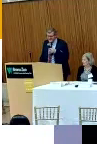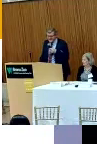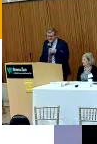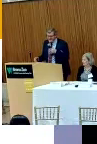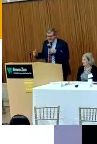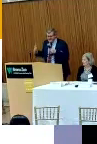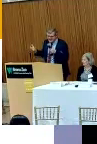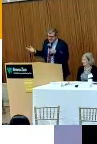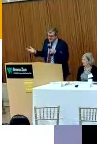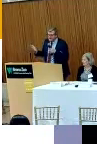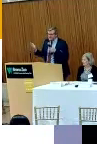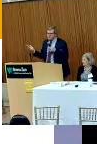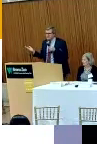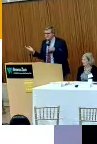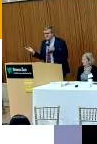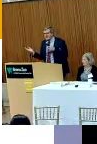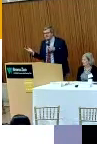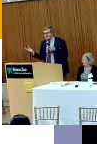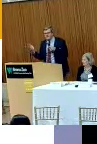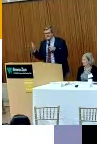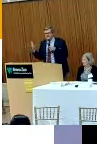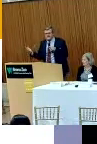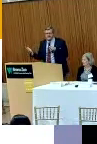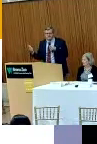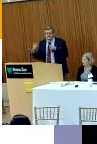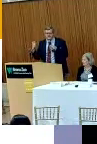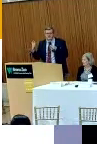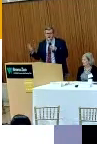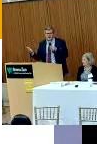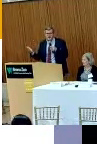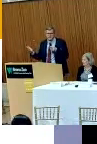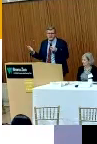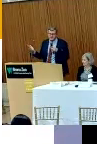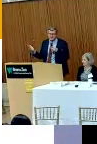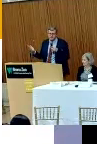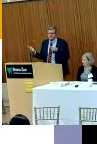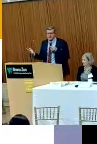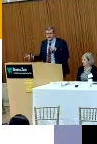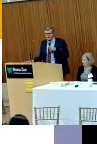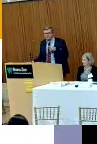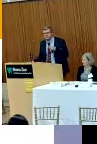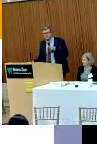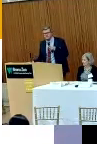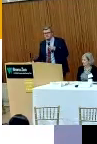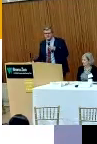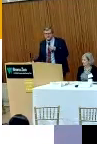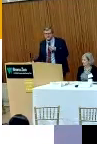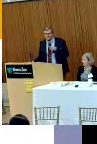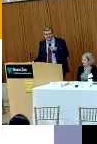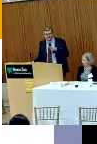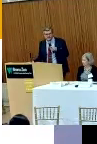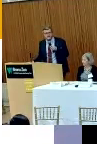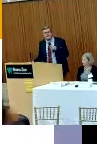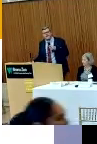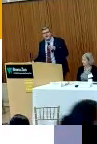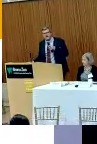so uh essentially what this case found is that the uh public housing in Chicago was racially